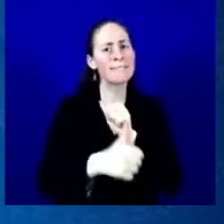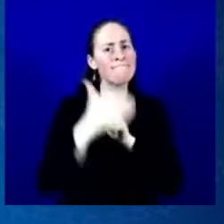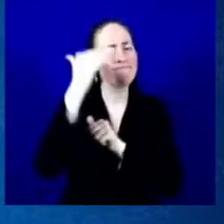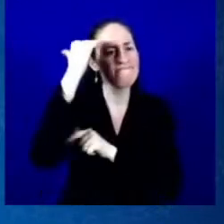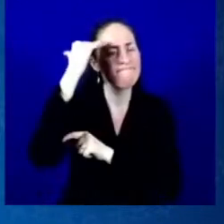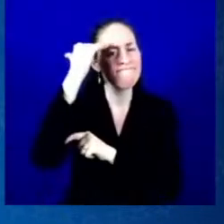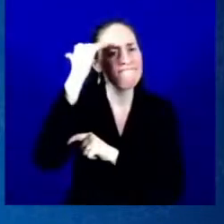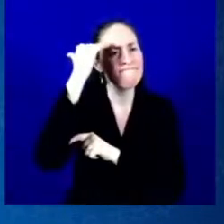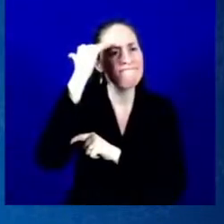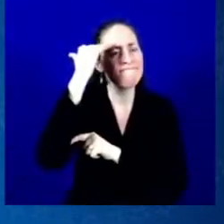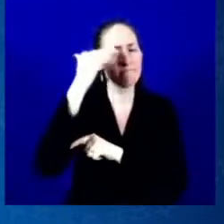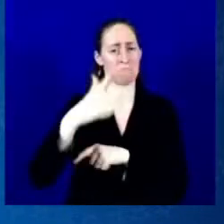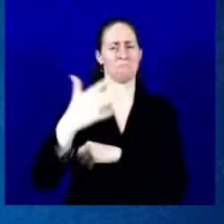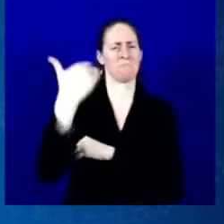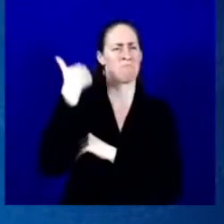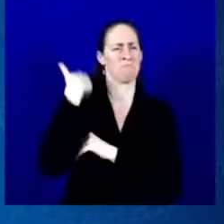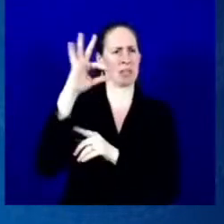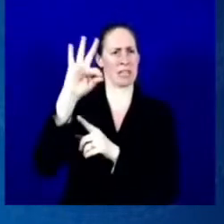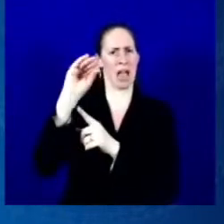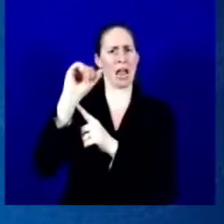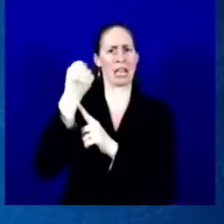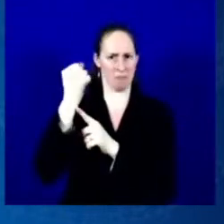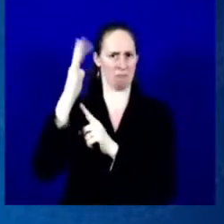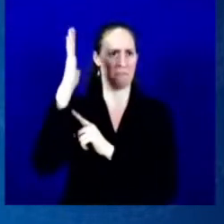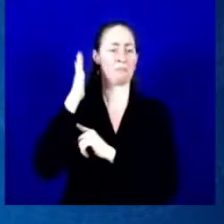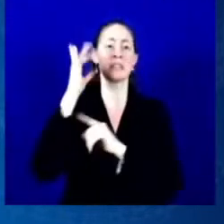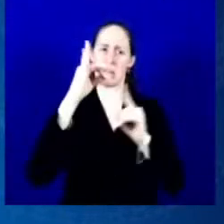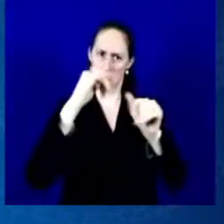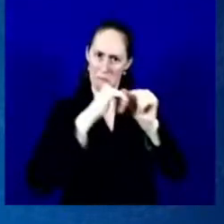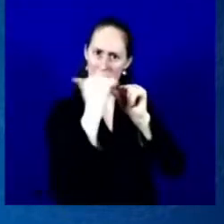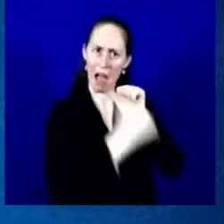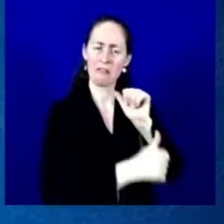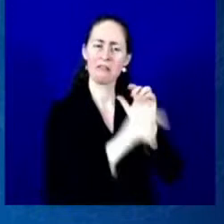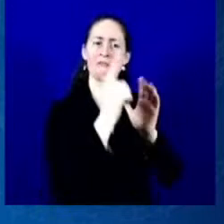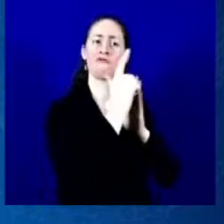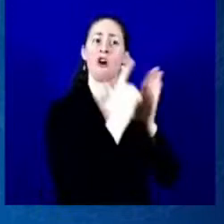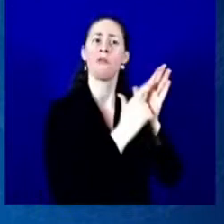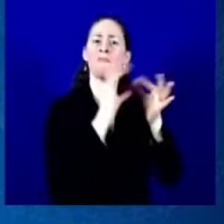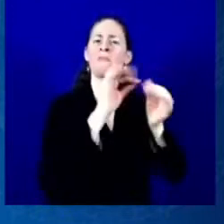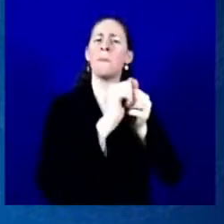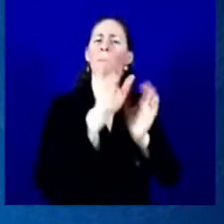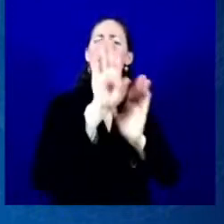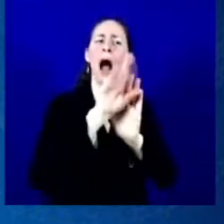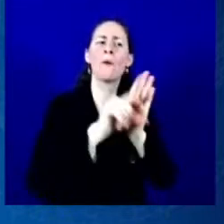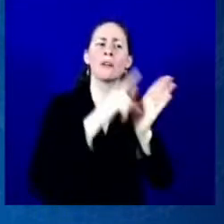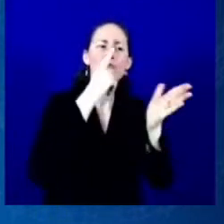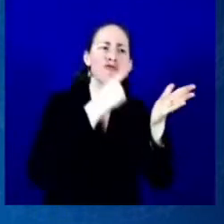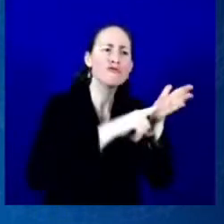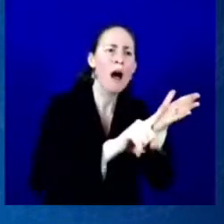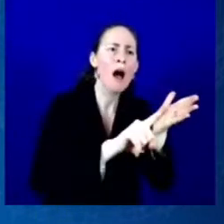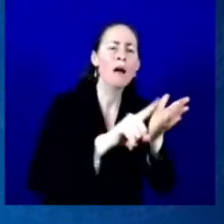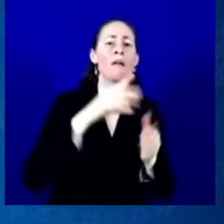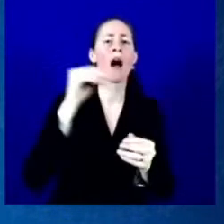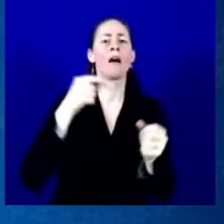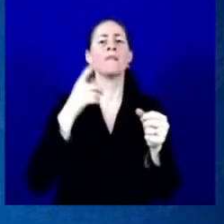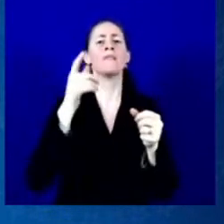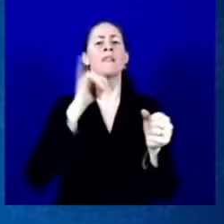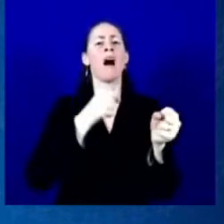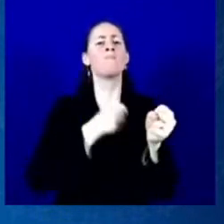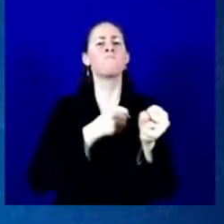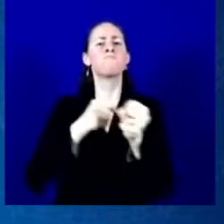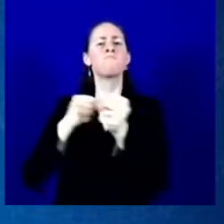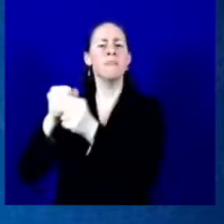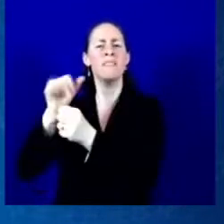and high-capacity magazines that hold 100 rounds that can be fired off in seconds. We beat the